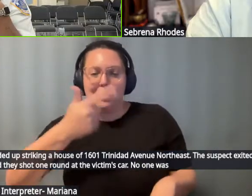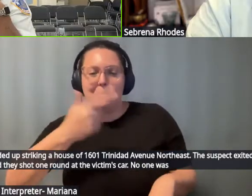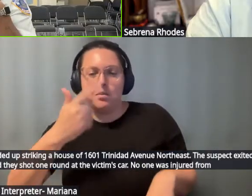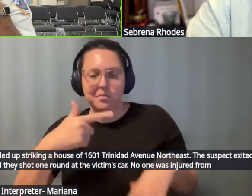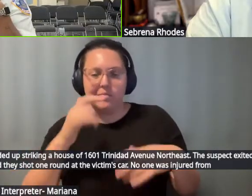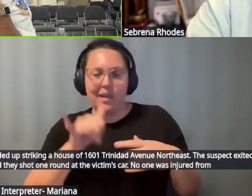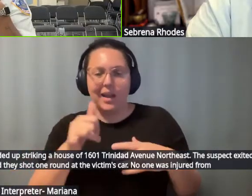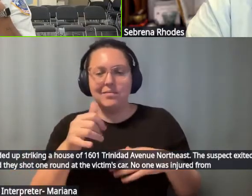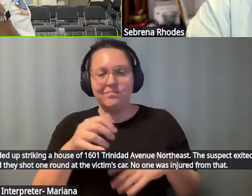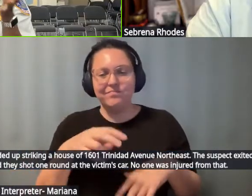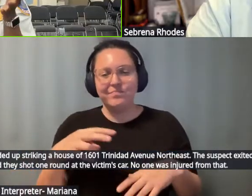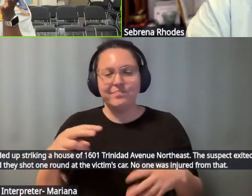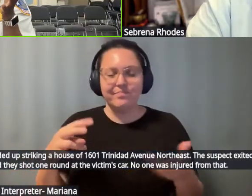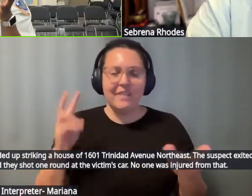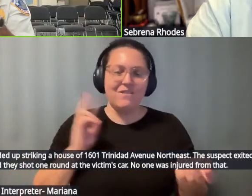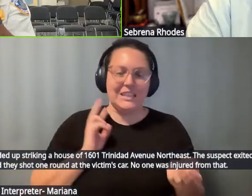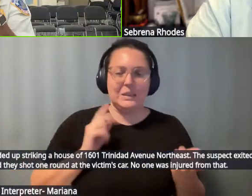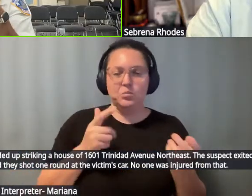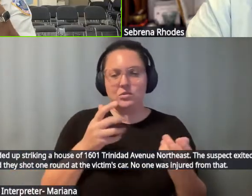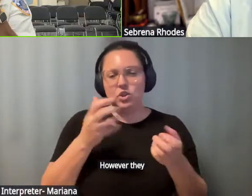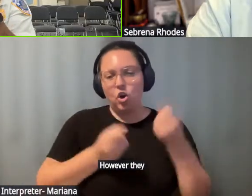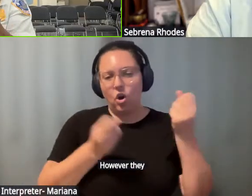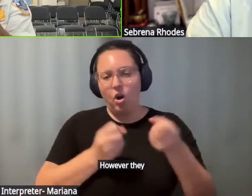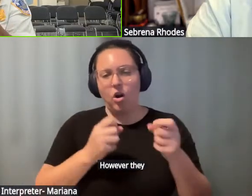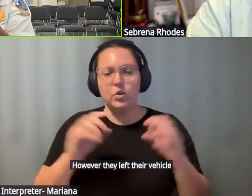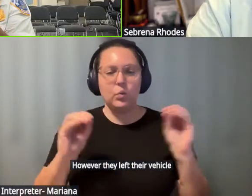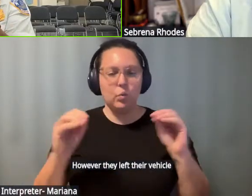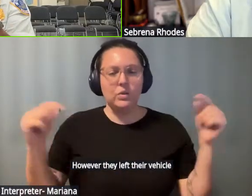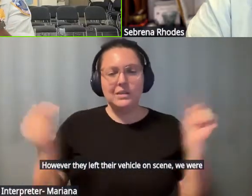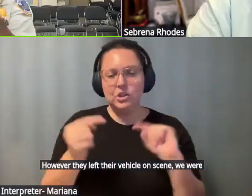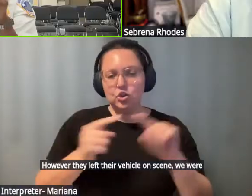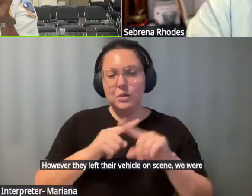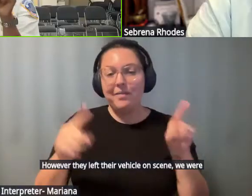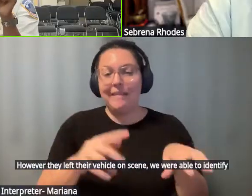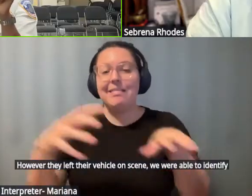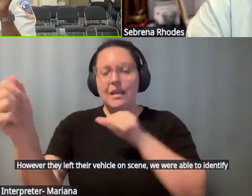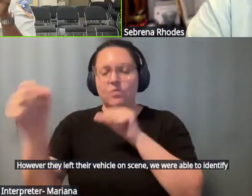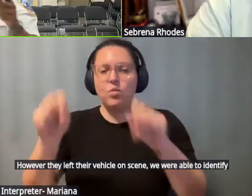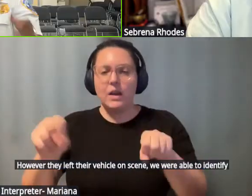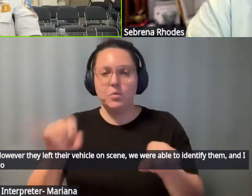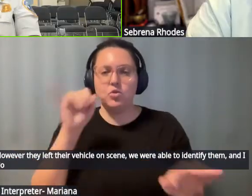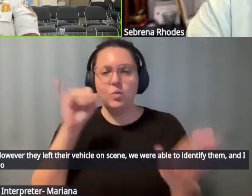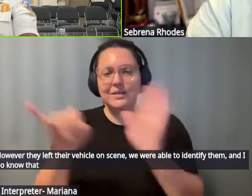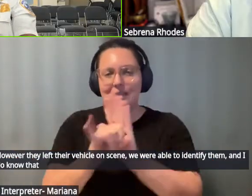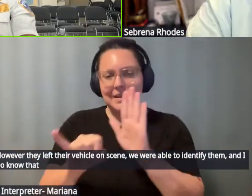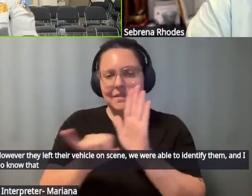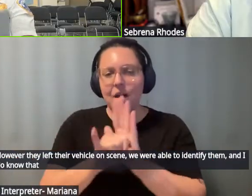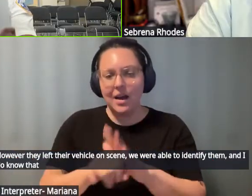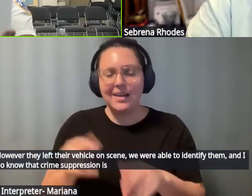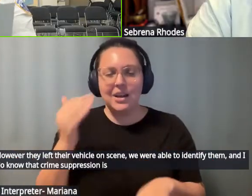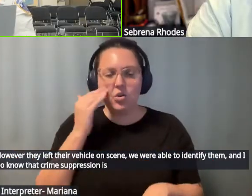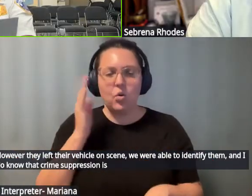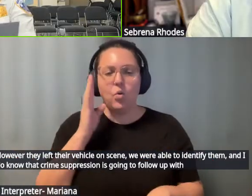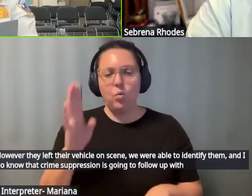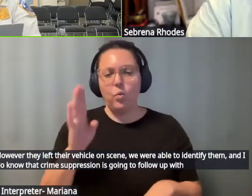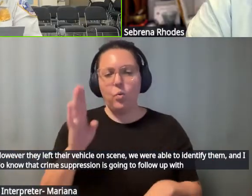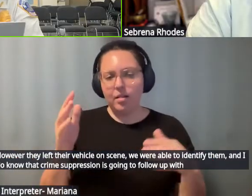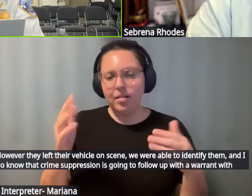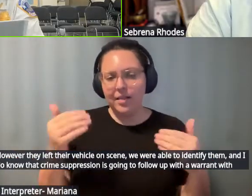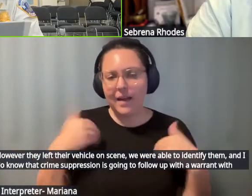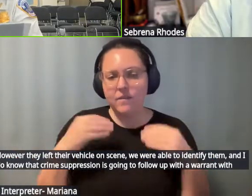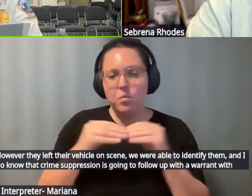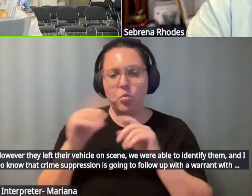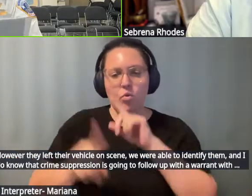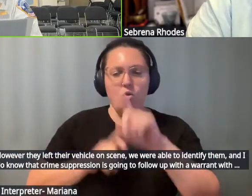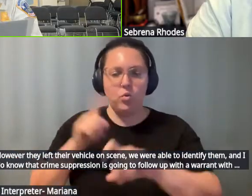that. However, they left their vehicle on scene. We were able to identify them, and I do know that crime suppression is going to follow up with a warrant with that. So that